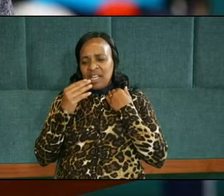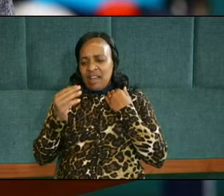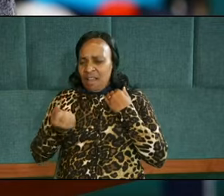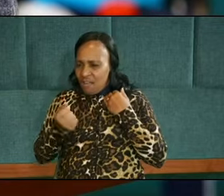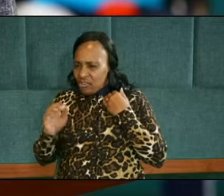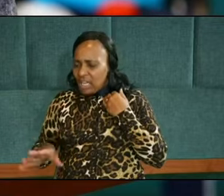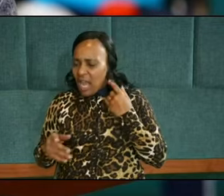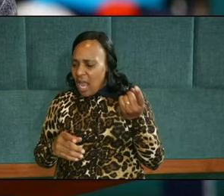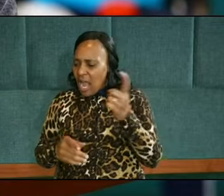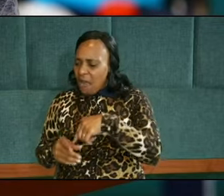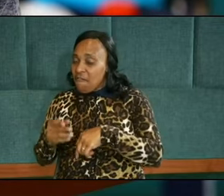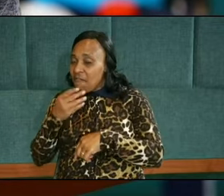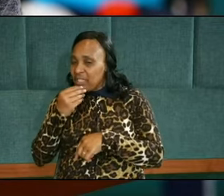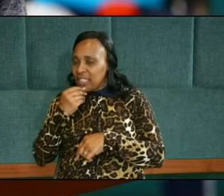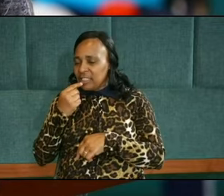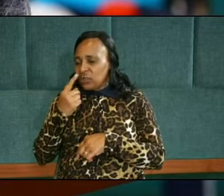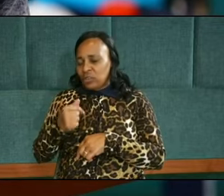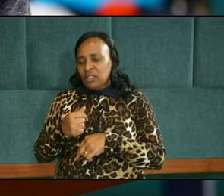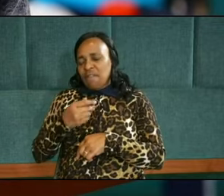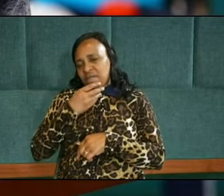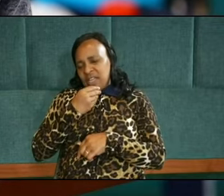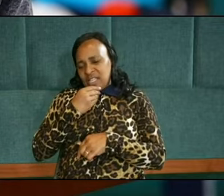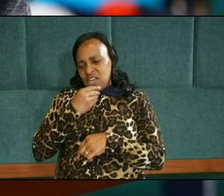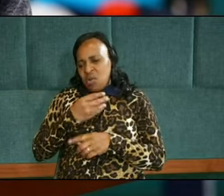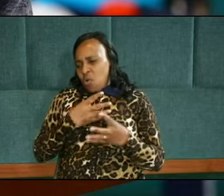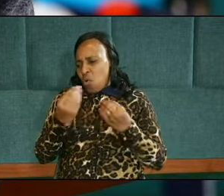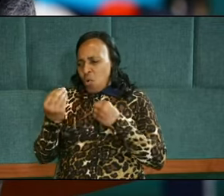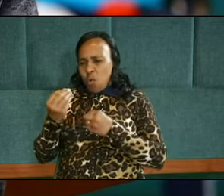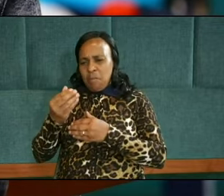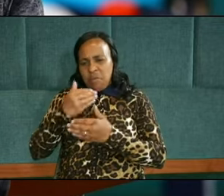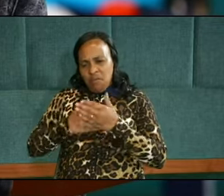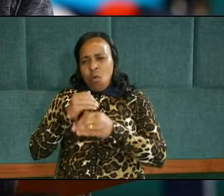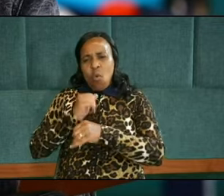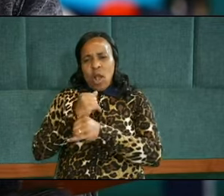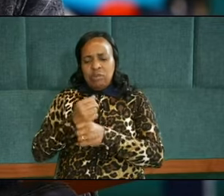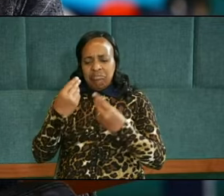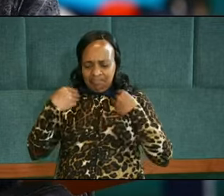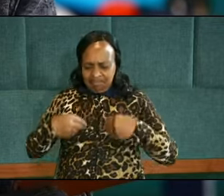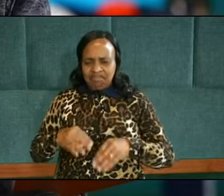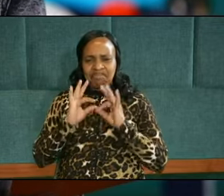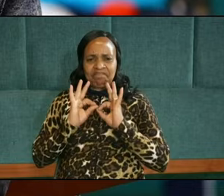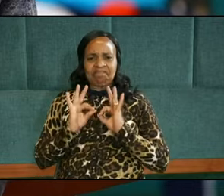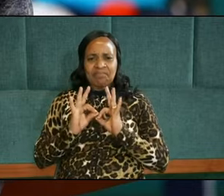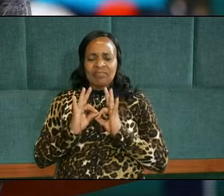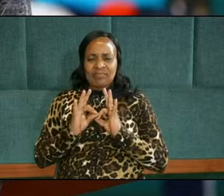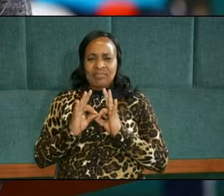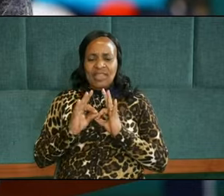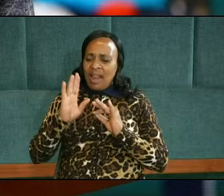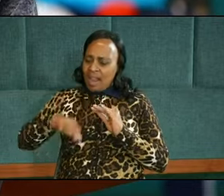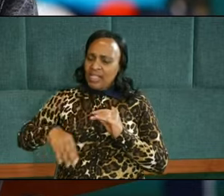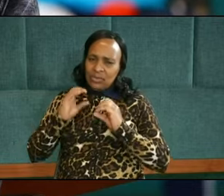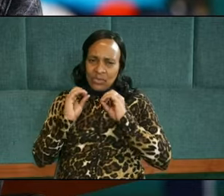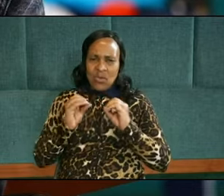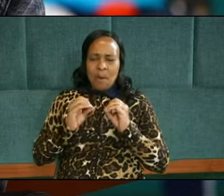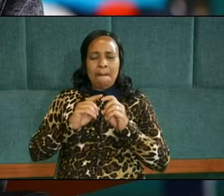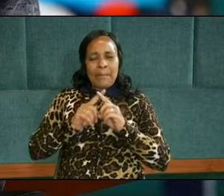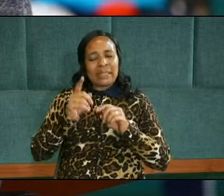"Father, before you go to work, you dress nicely and rush so you do not be so you're not late.